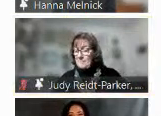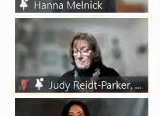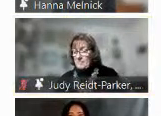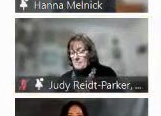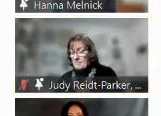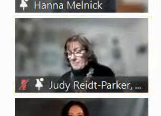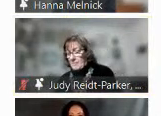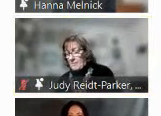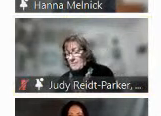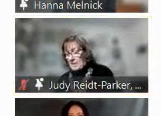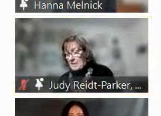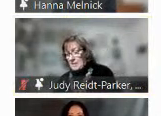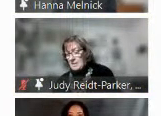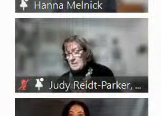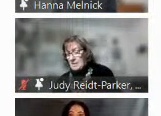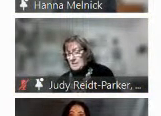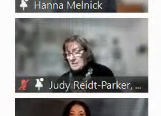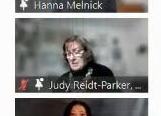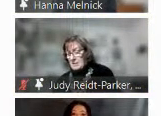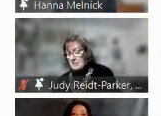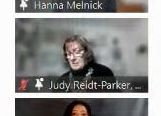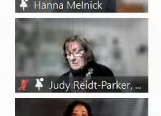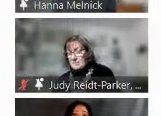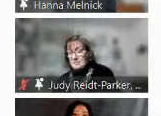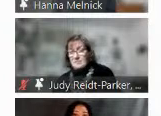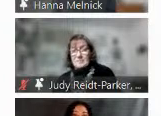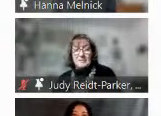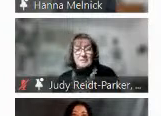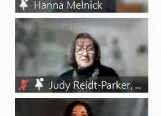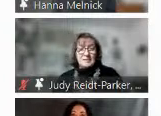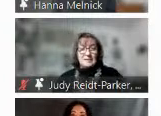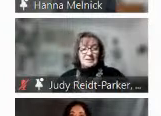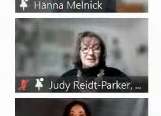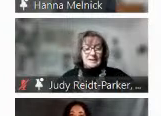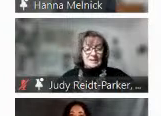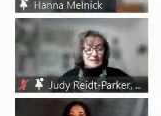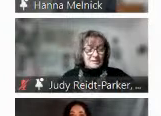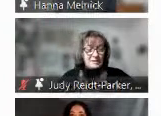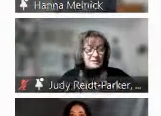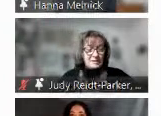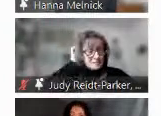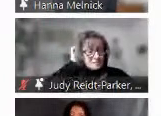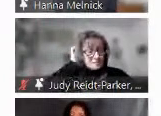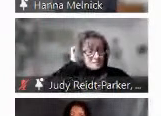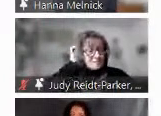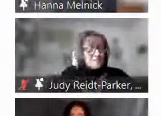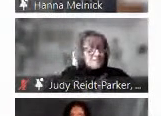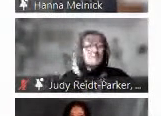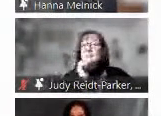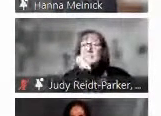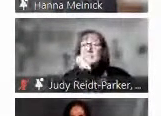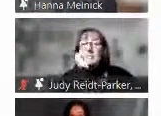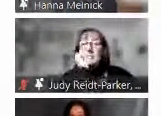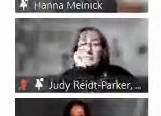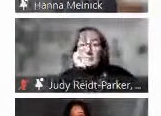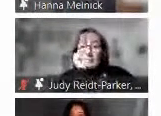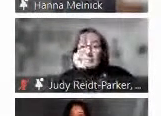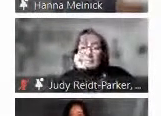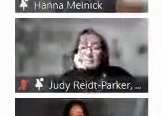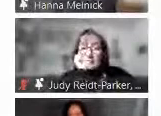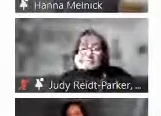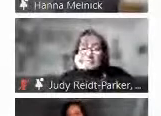For Title V state preschool programs, they have standards for their educational program as well as